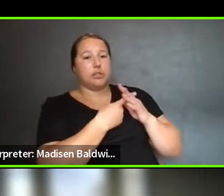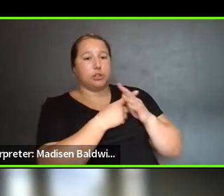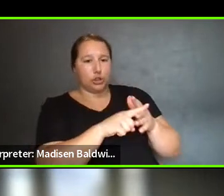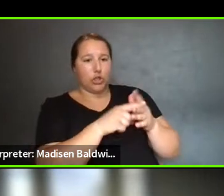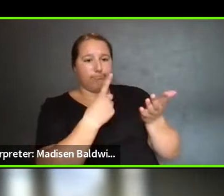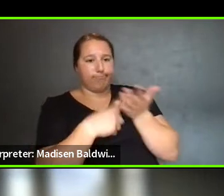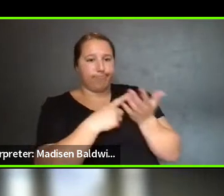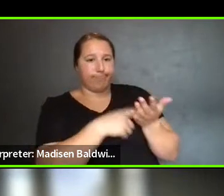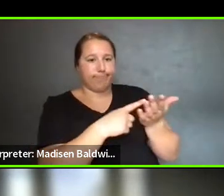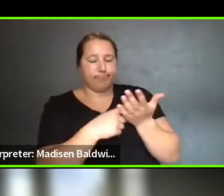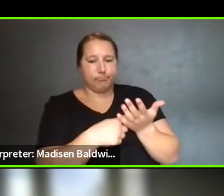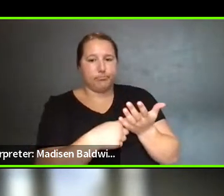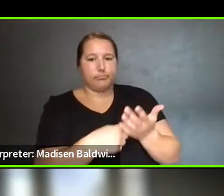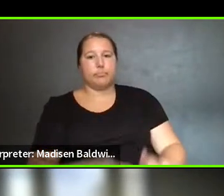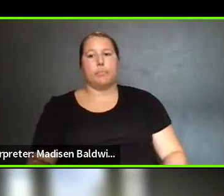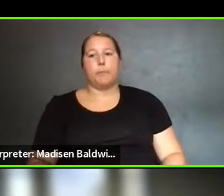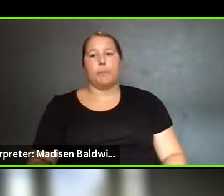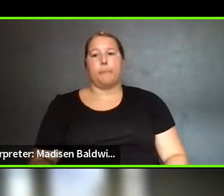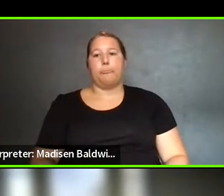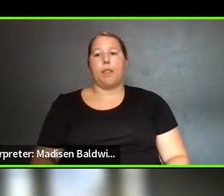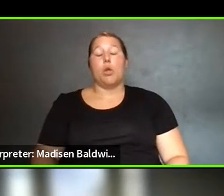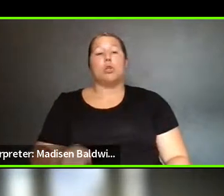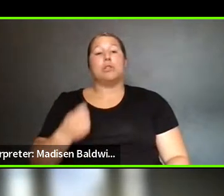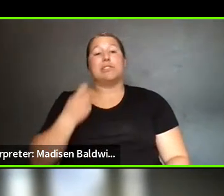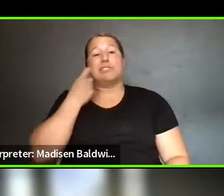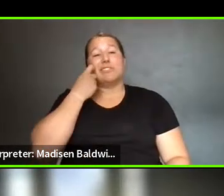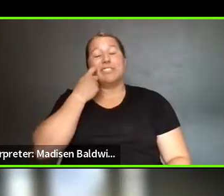so we actually just were re-awarded a